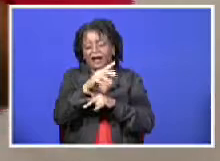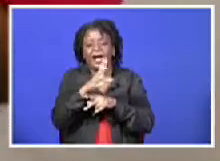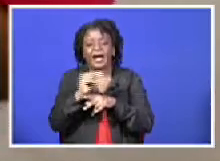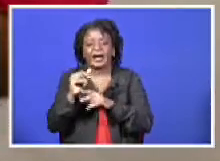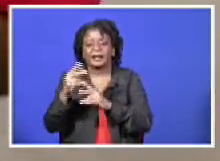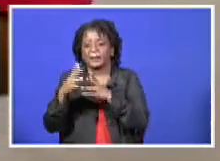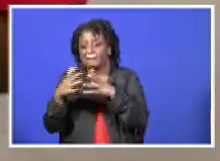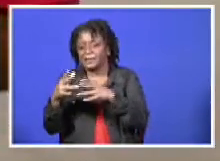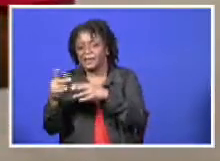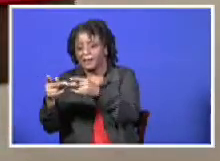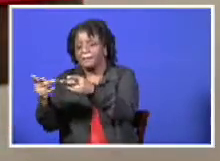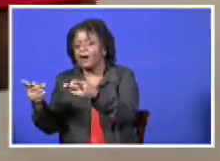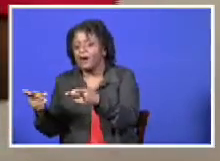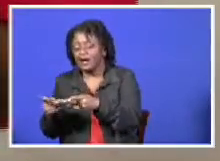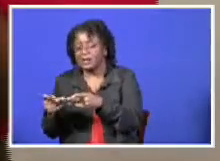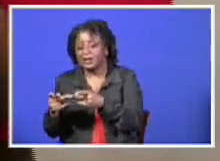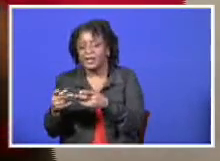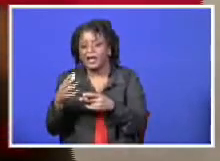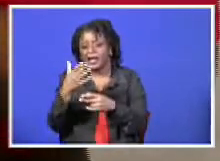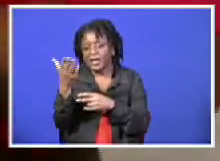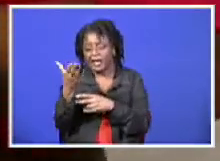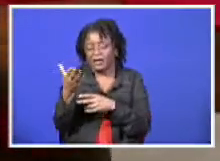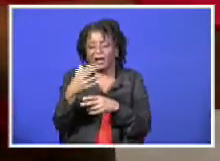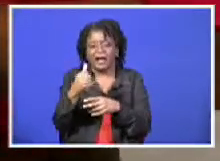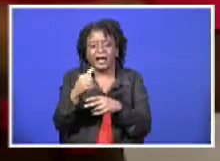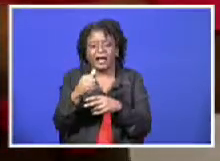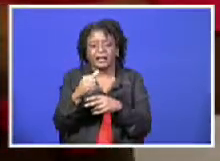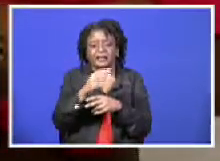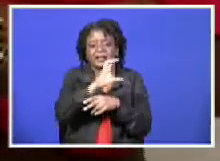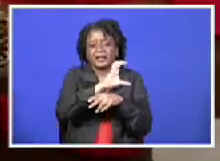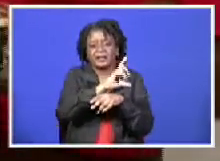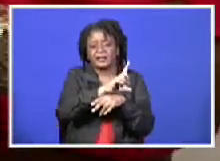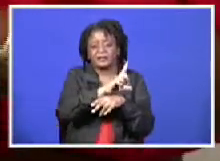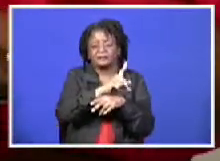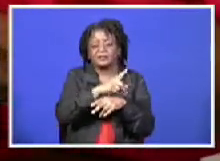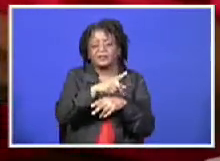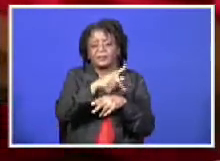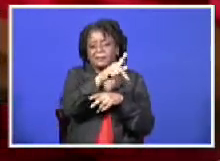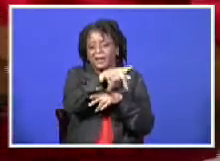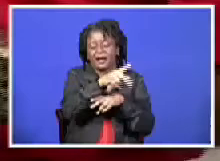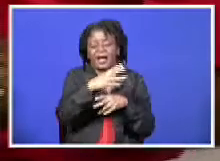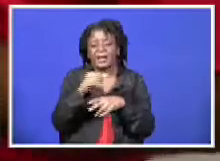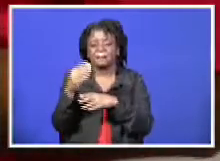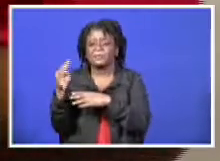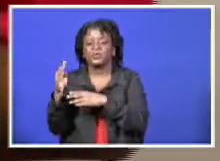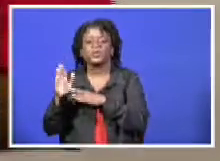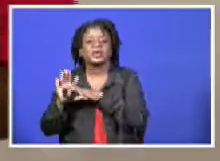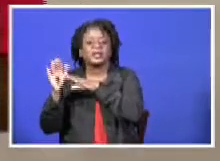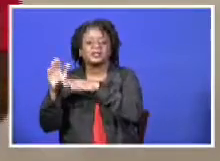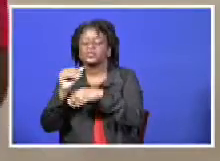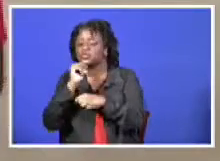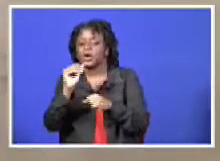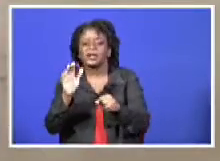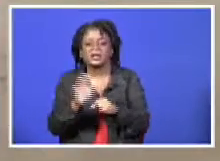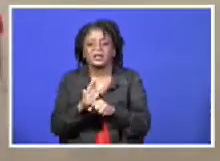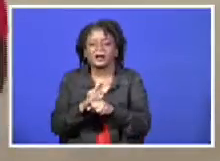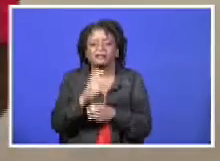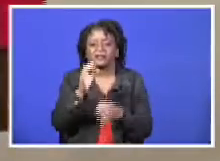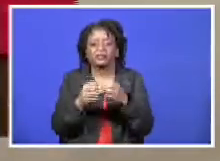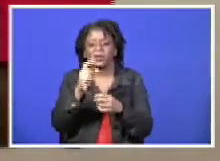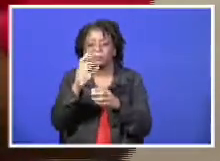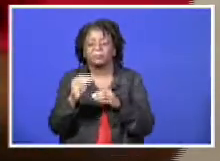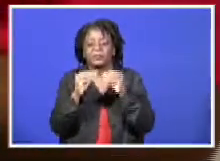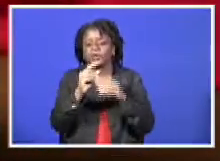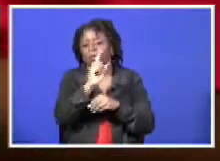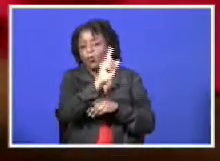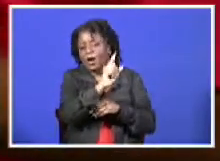and the transmission network between Clifton Pier and Blue Hill Power Station. That's not enough if we're going to put more generation here, because